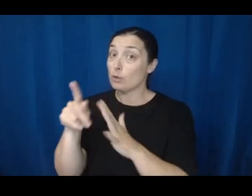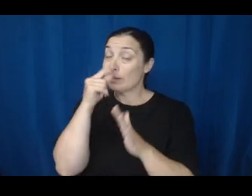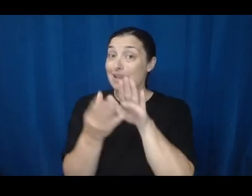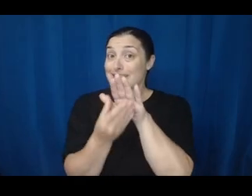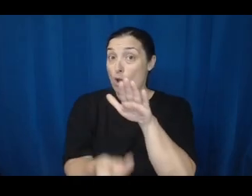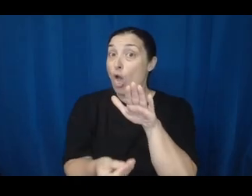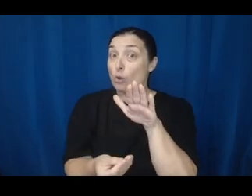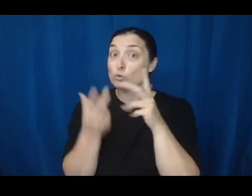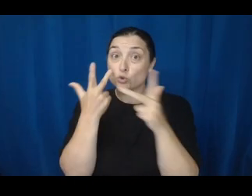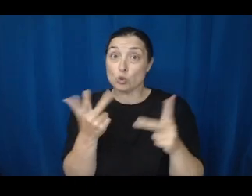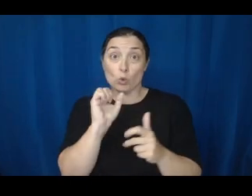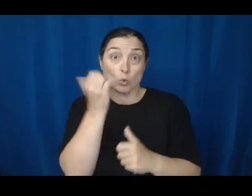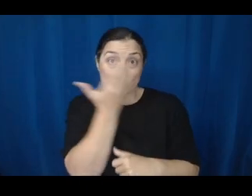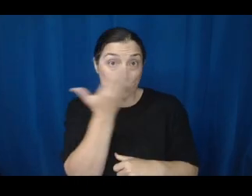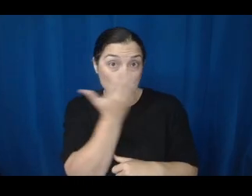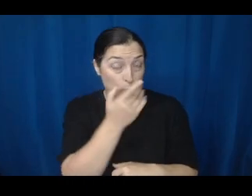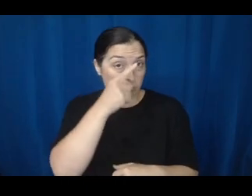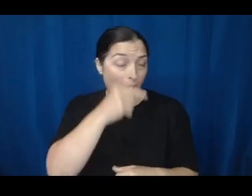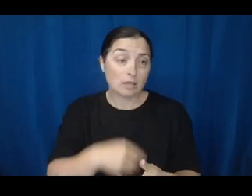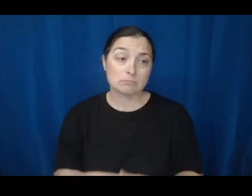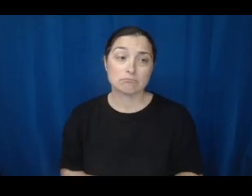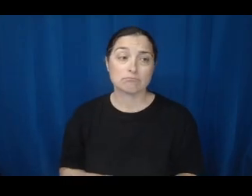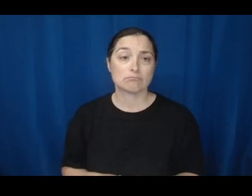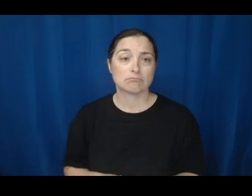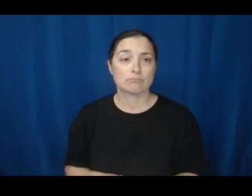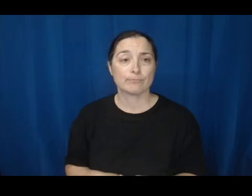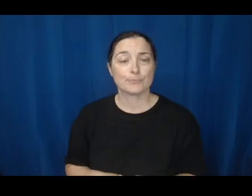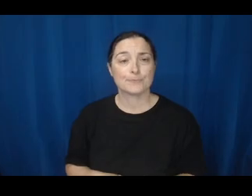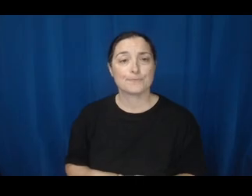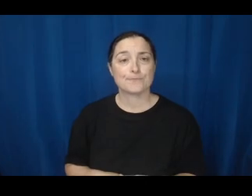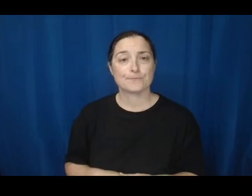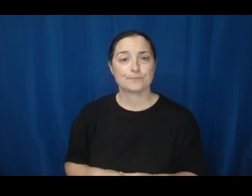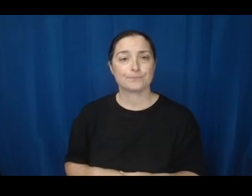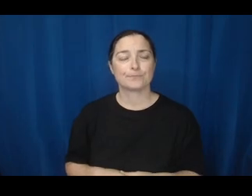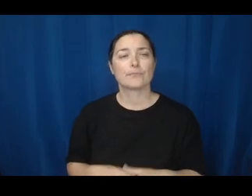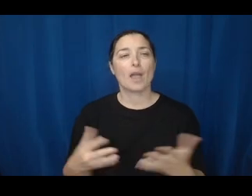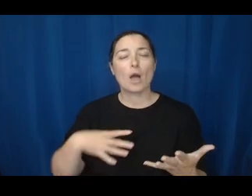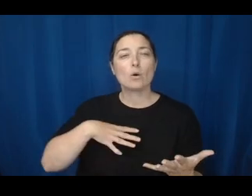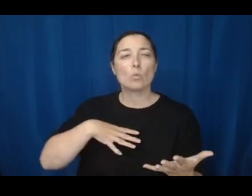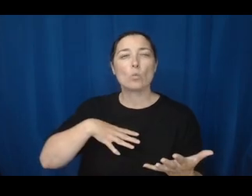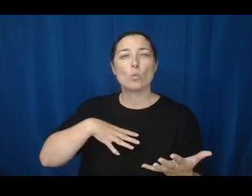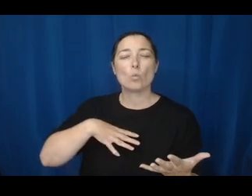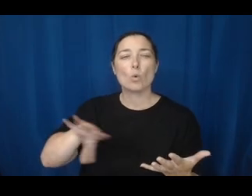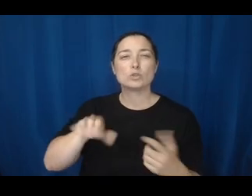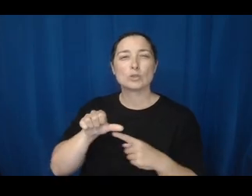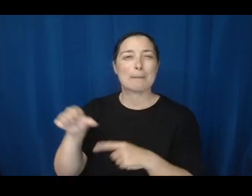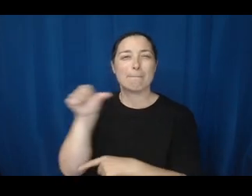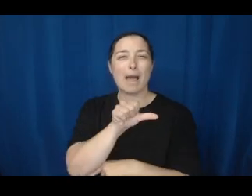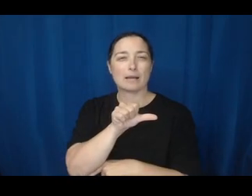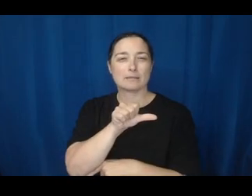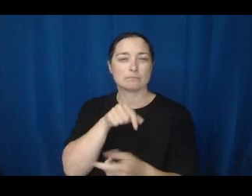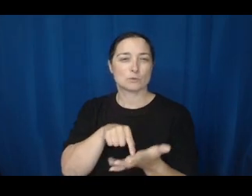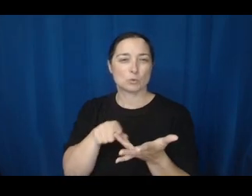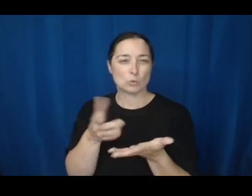school or whatever you want to do. I just want to get back to this conversation. Sorry about this.